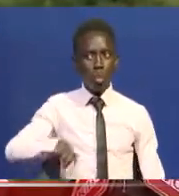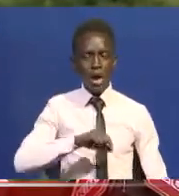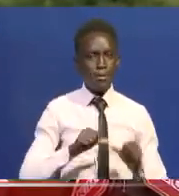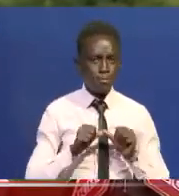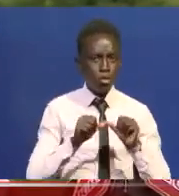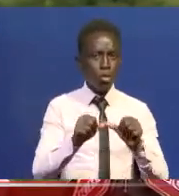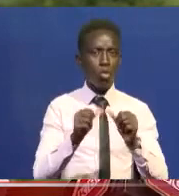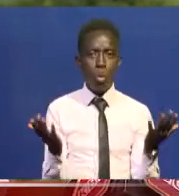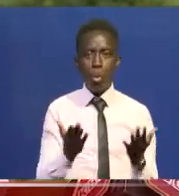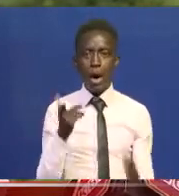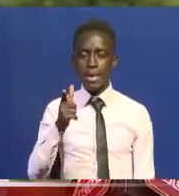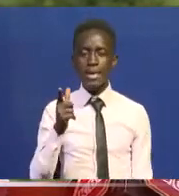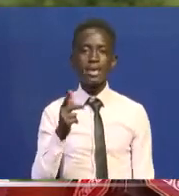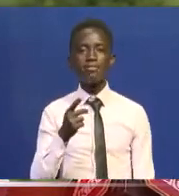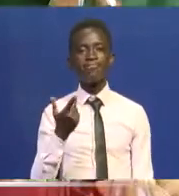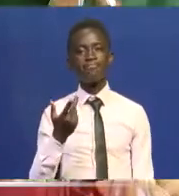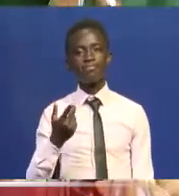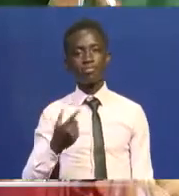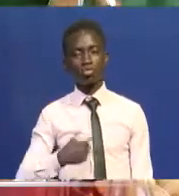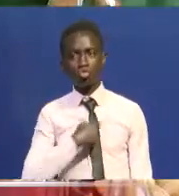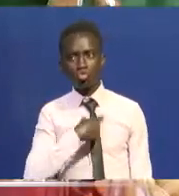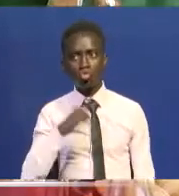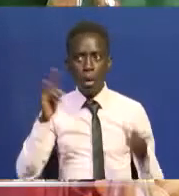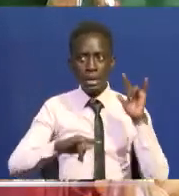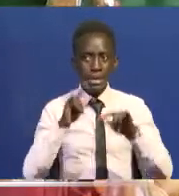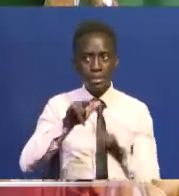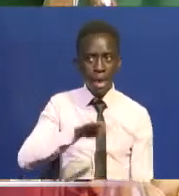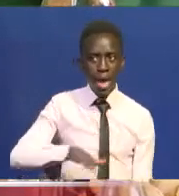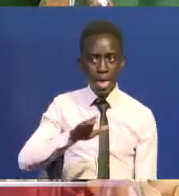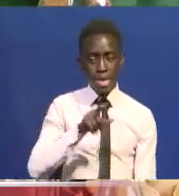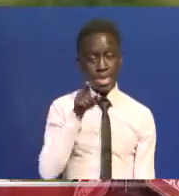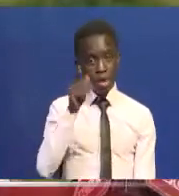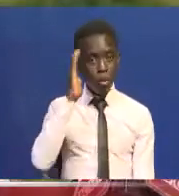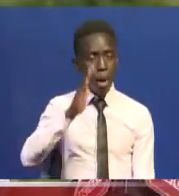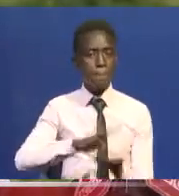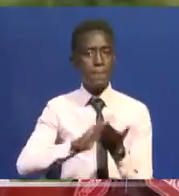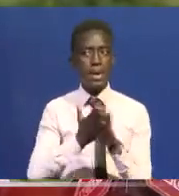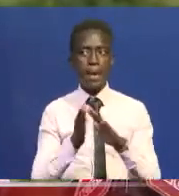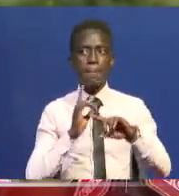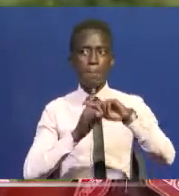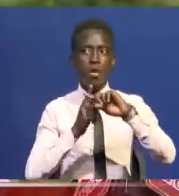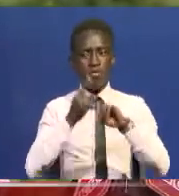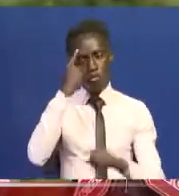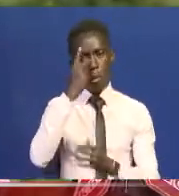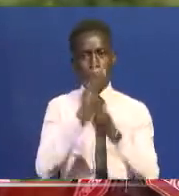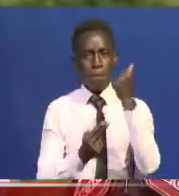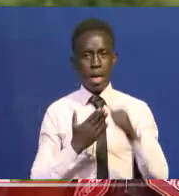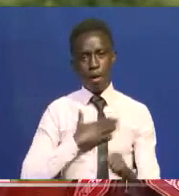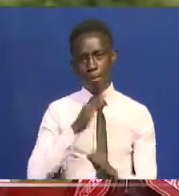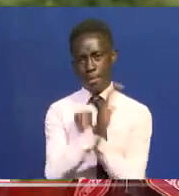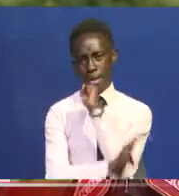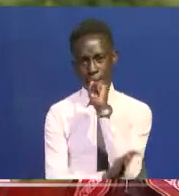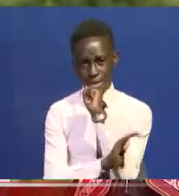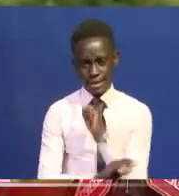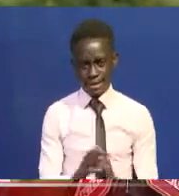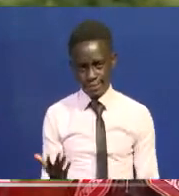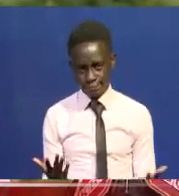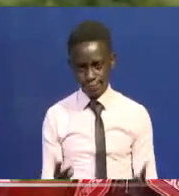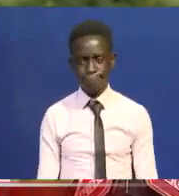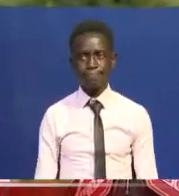our tourism sector in a way that will be positive for both countries. This is on the promotional and